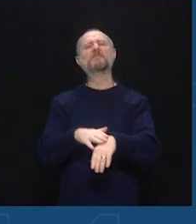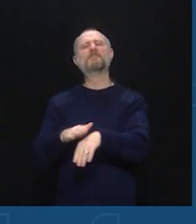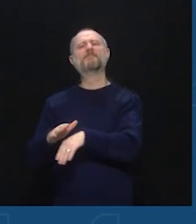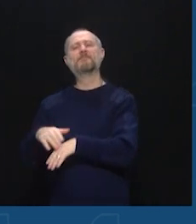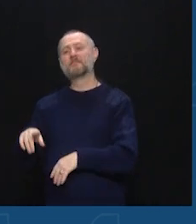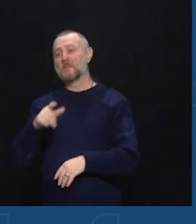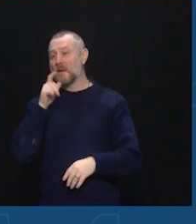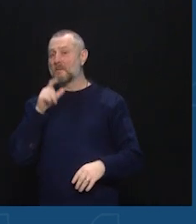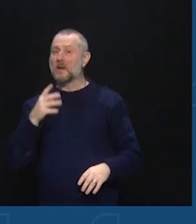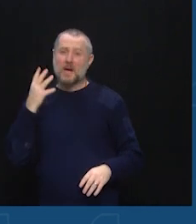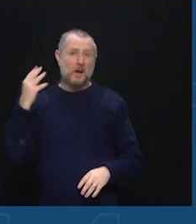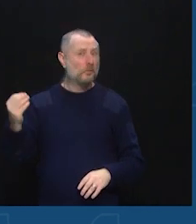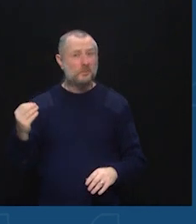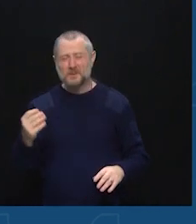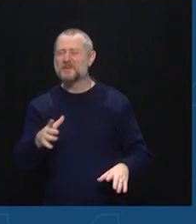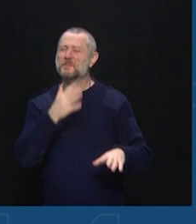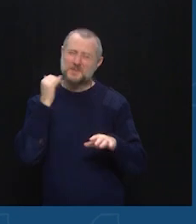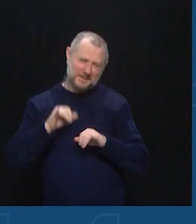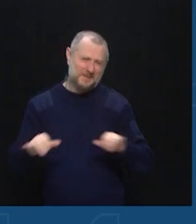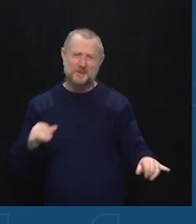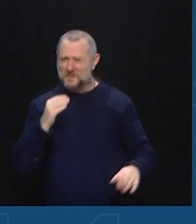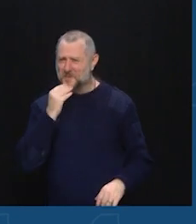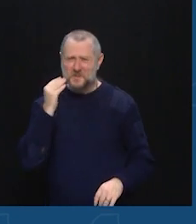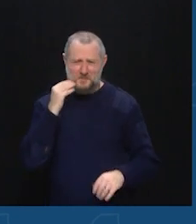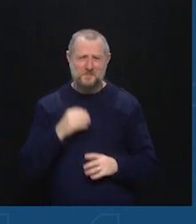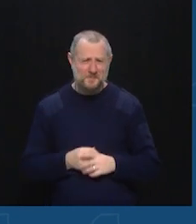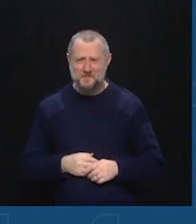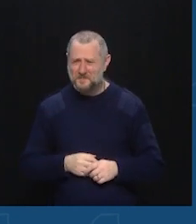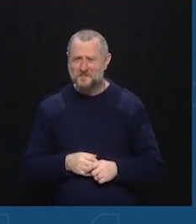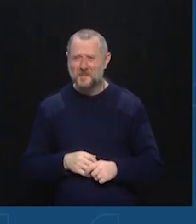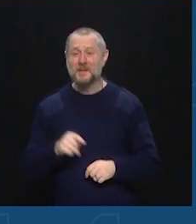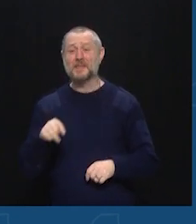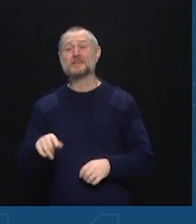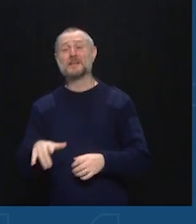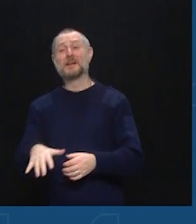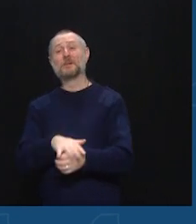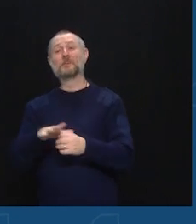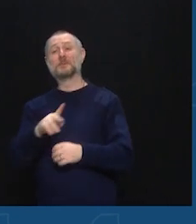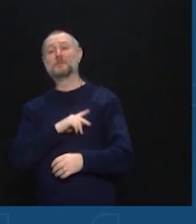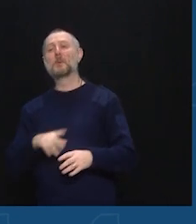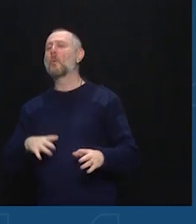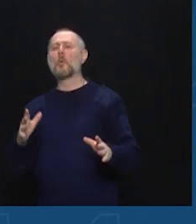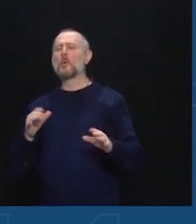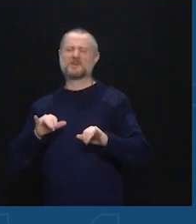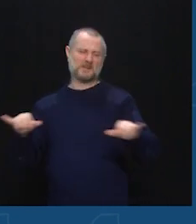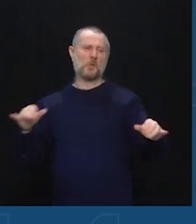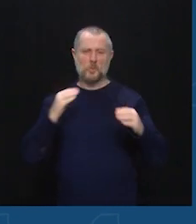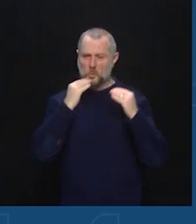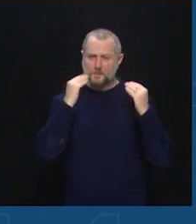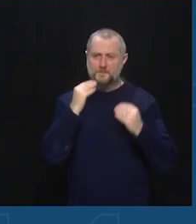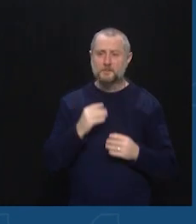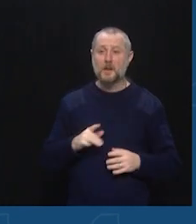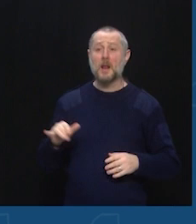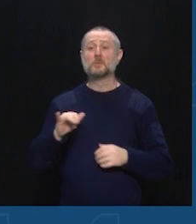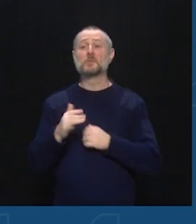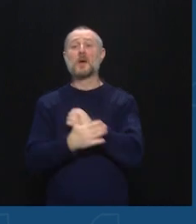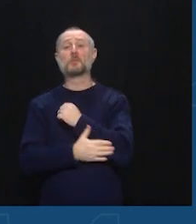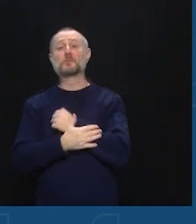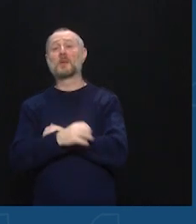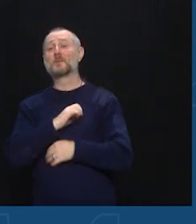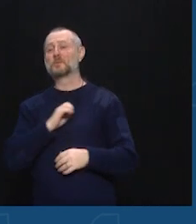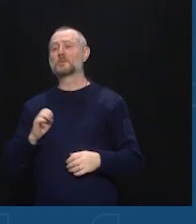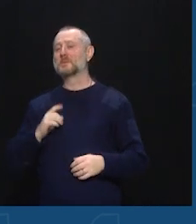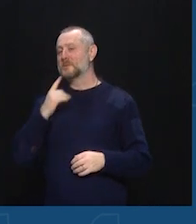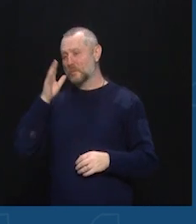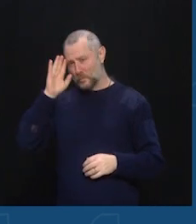do not. Locally here in this area of Ulster County, and just as the county executive said, we will be opening